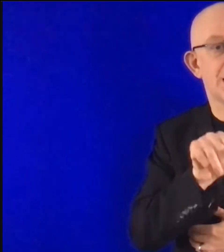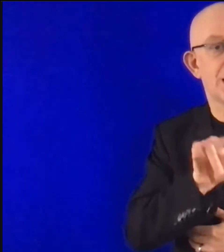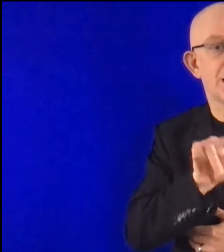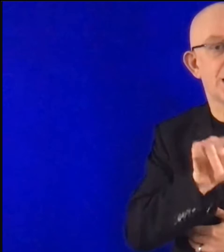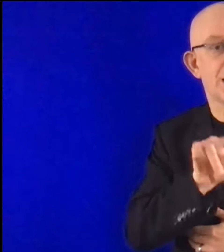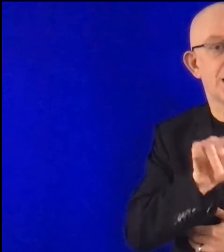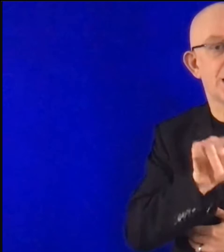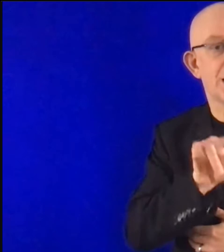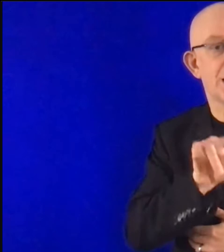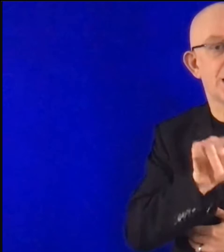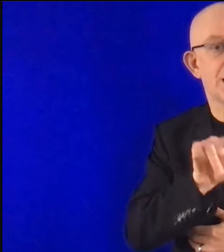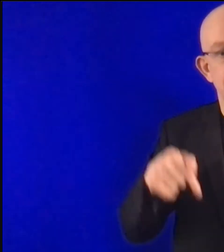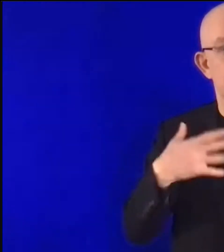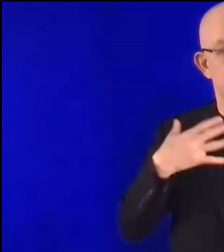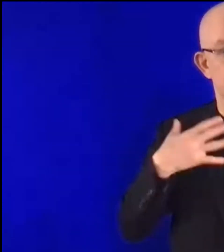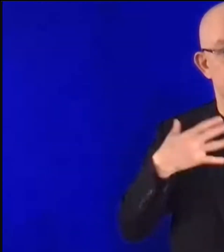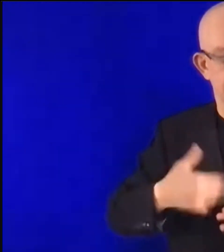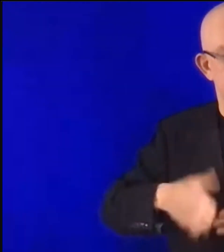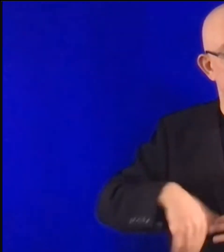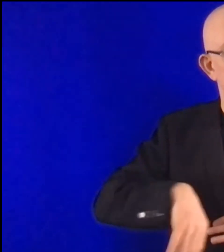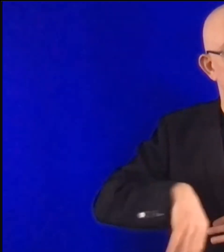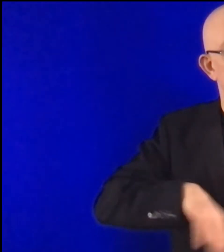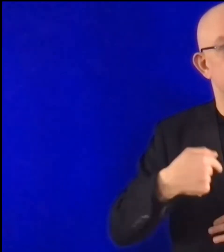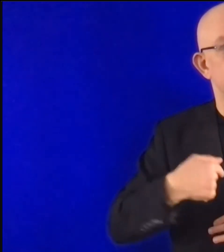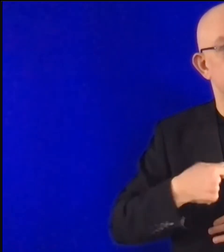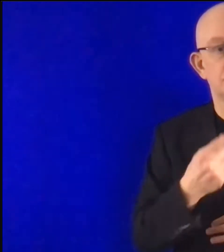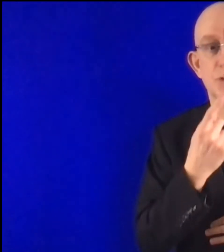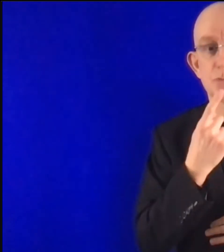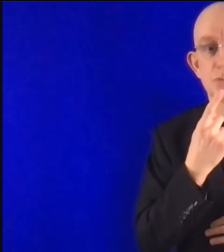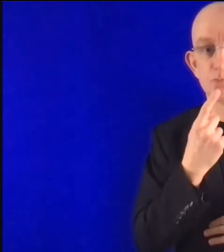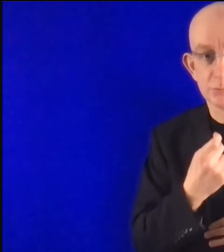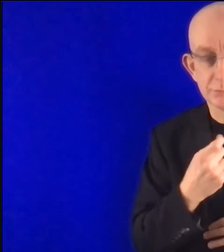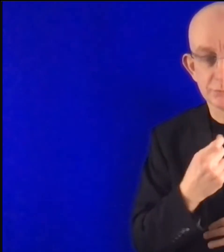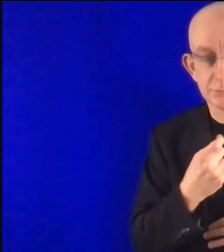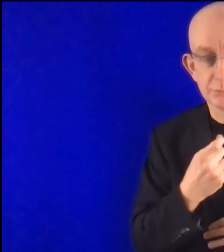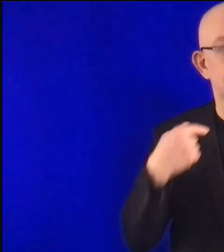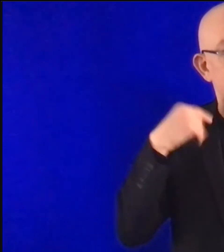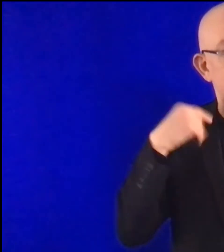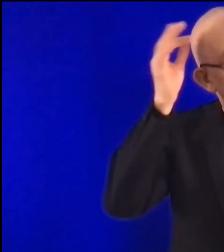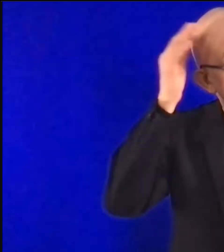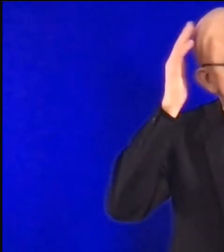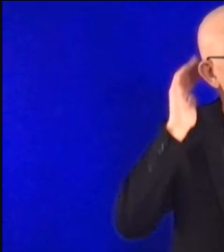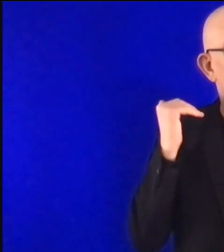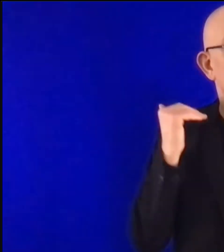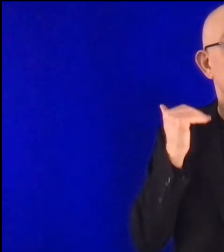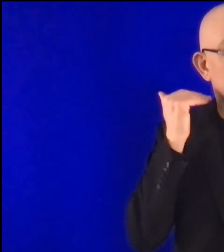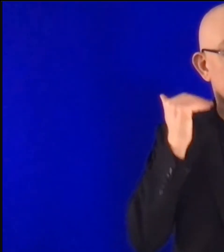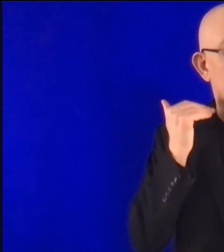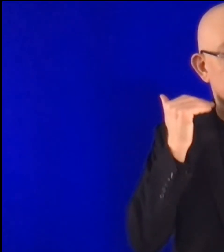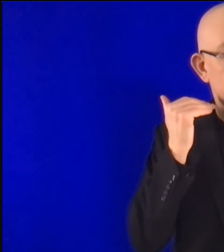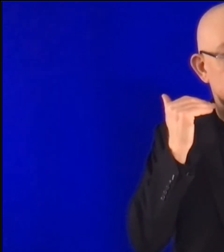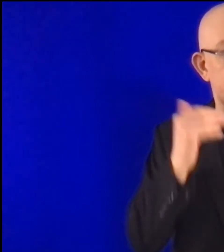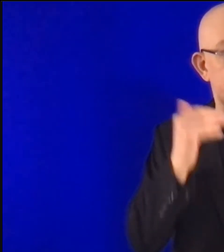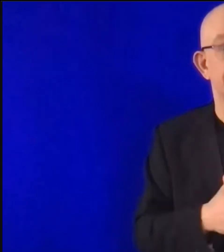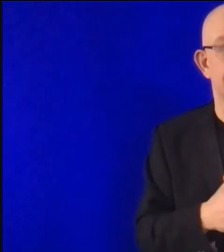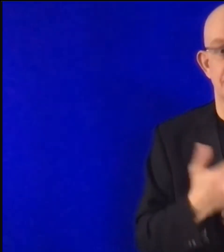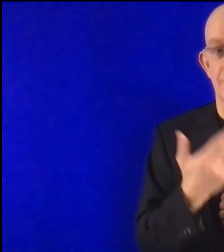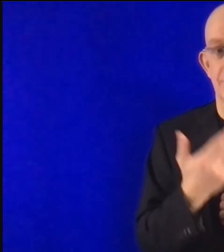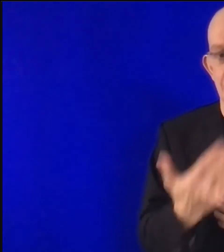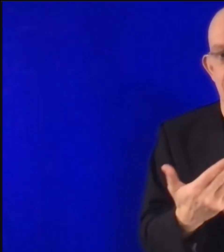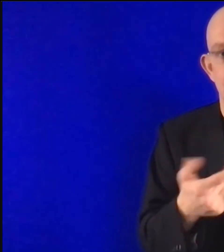introduction. And yeah, so as a rehabilitation user and a woman with